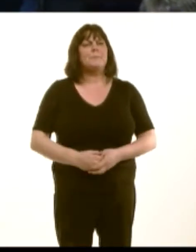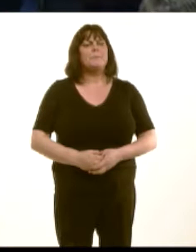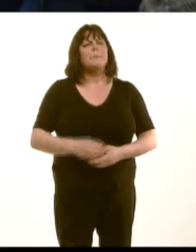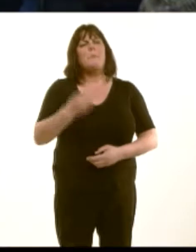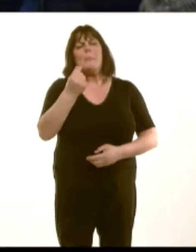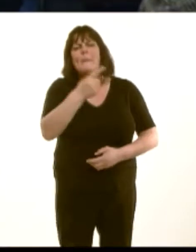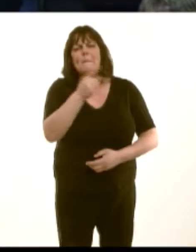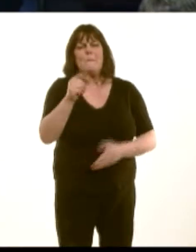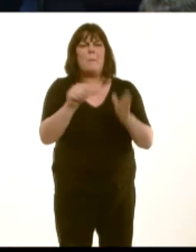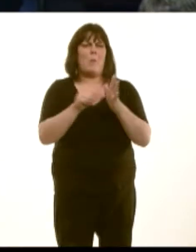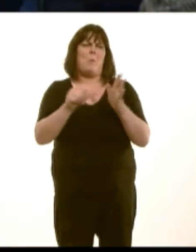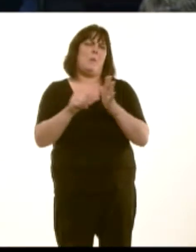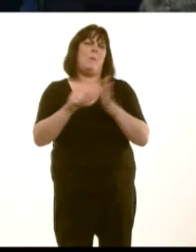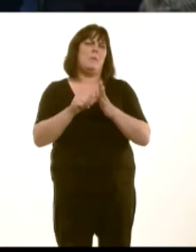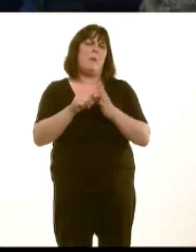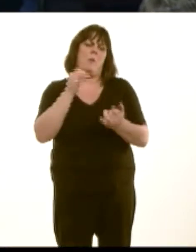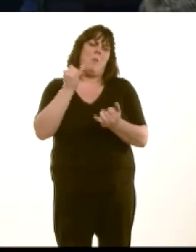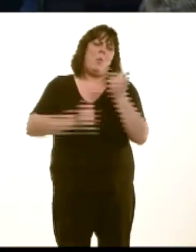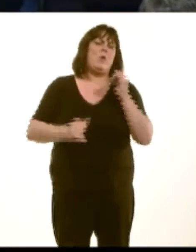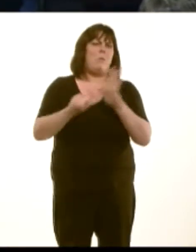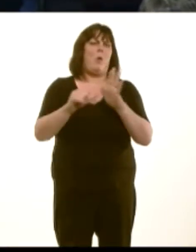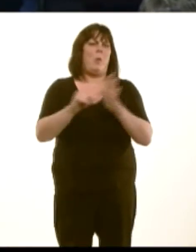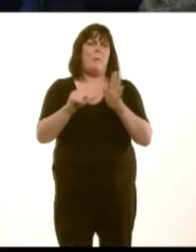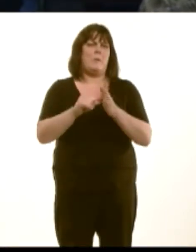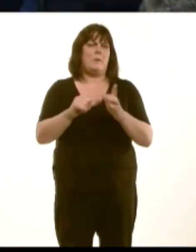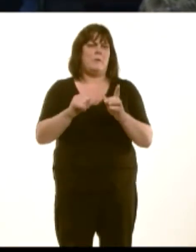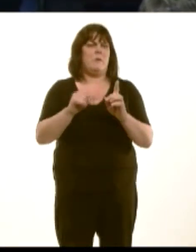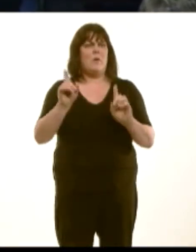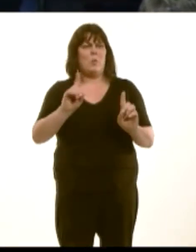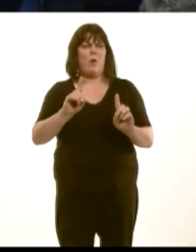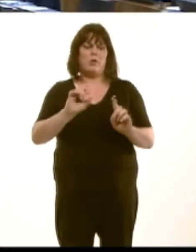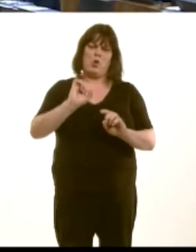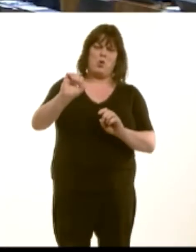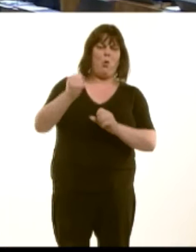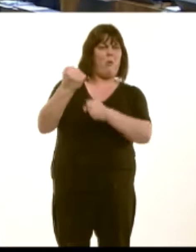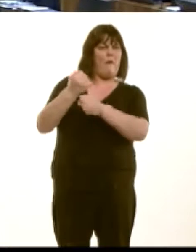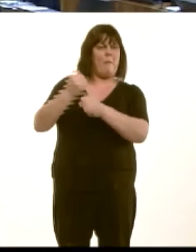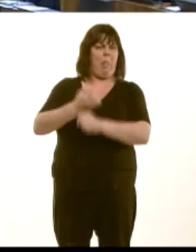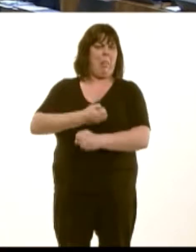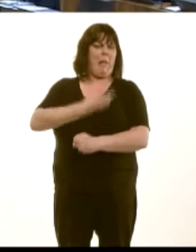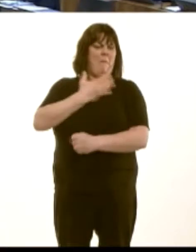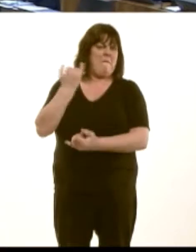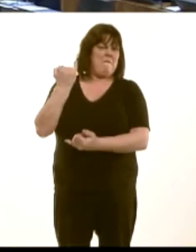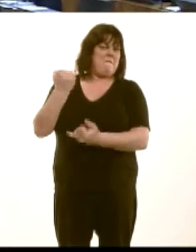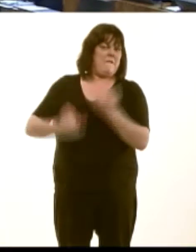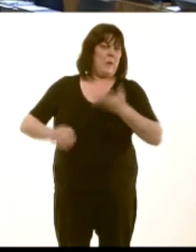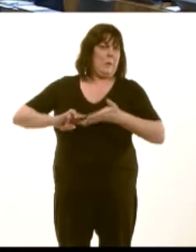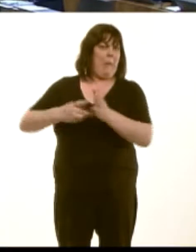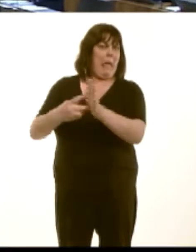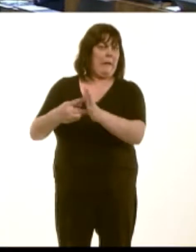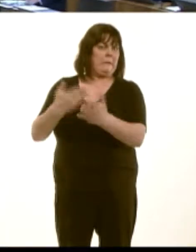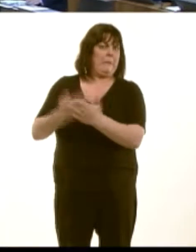some of the problems and the major problems of the ambulance service are based on the failure of your government to plan services in a way that actually responds to demand as it actually